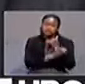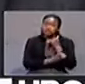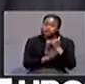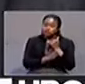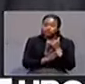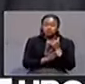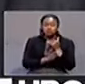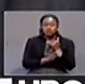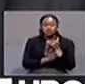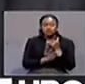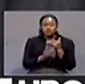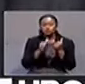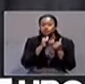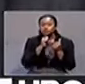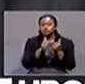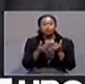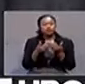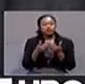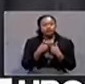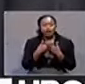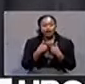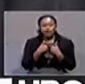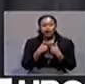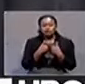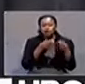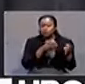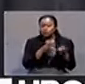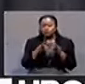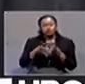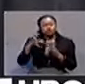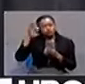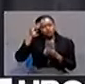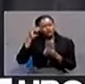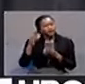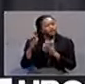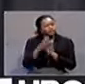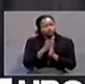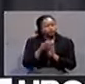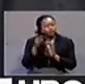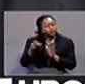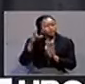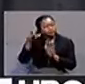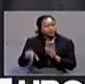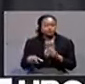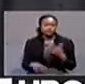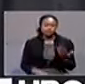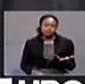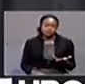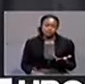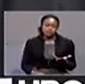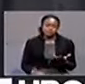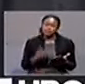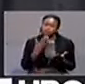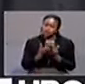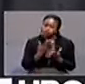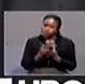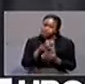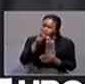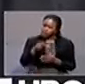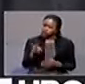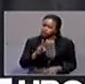have a book to learn the history of that person. I would request such a